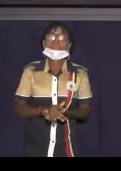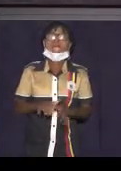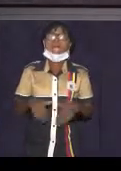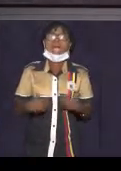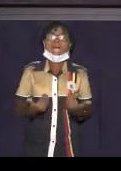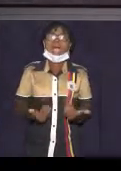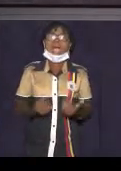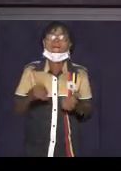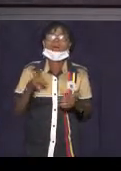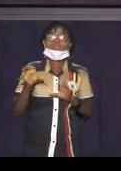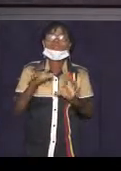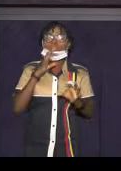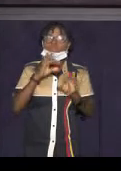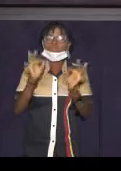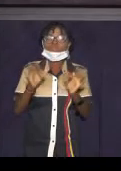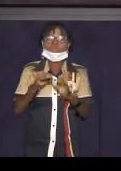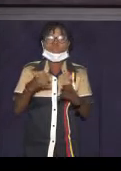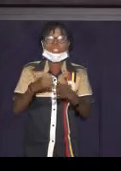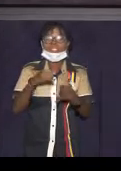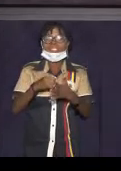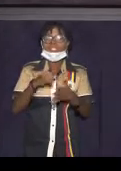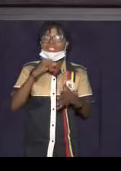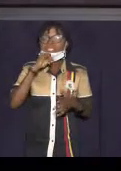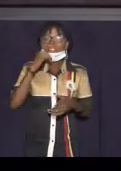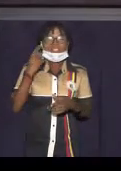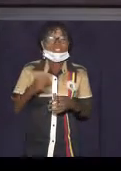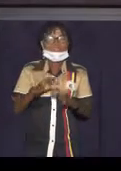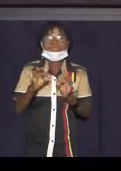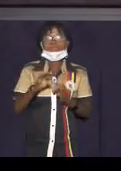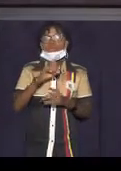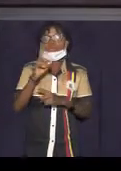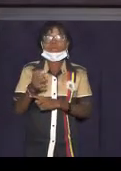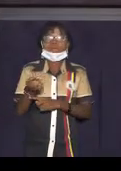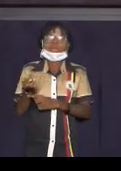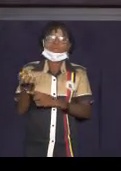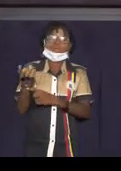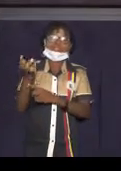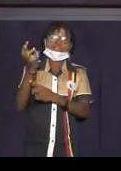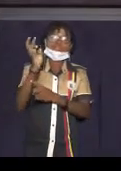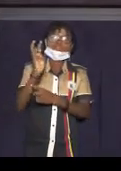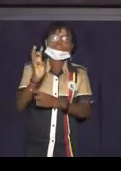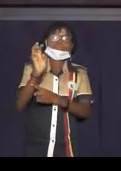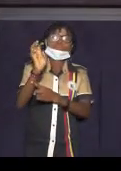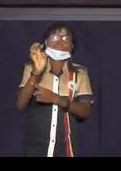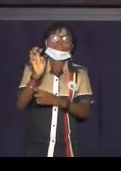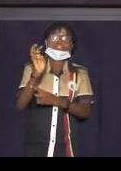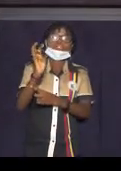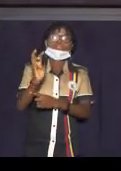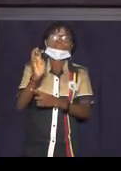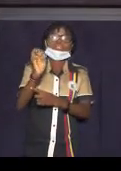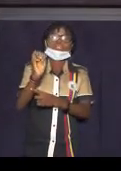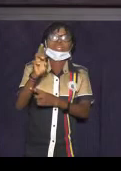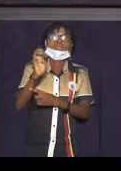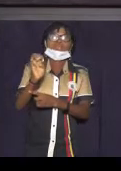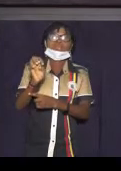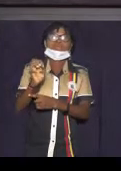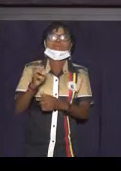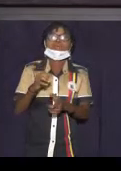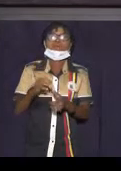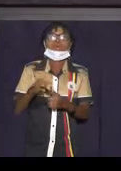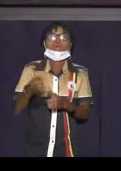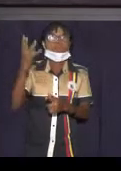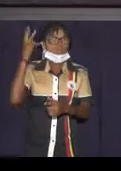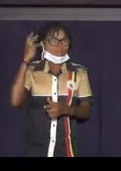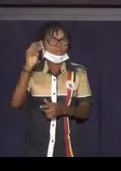How do you form it? It is formed by using was or were, W-A-S or W-E-R-E, was or